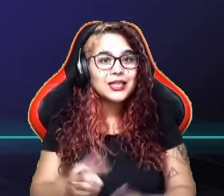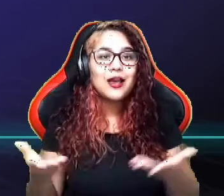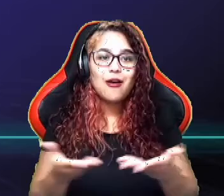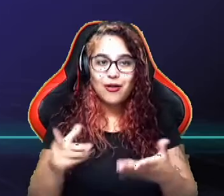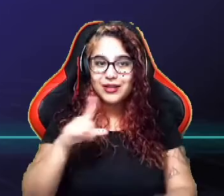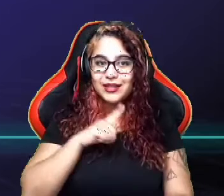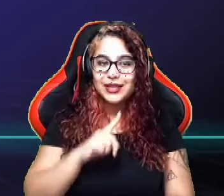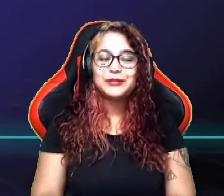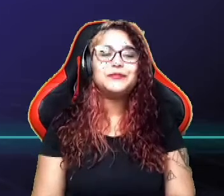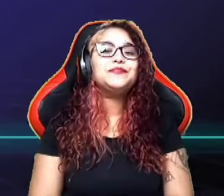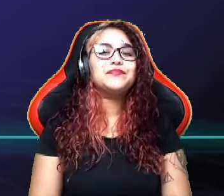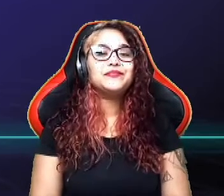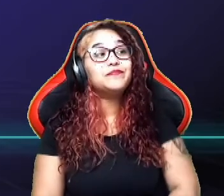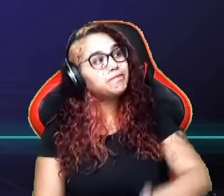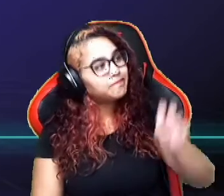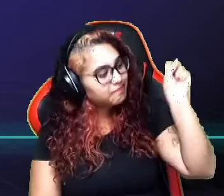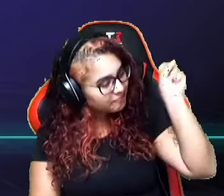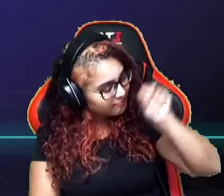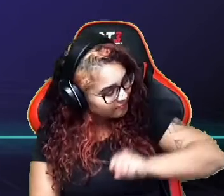Marcos?